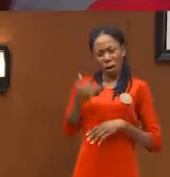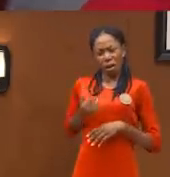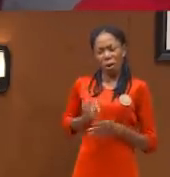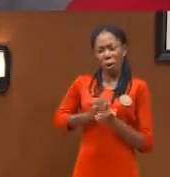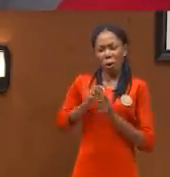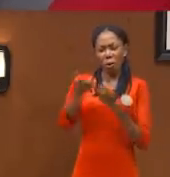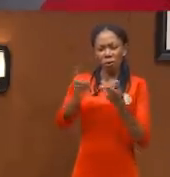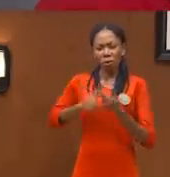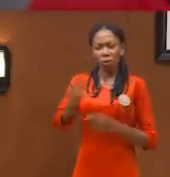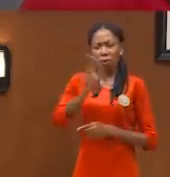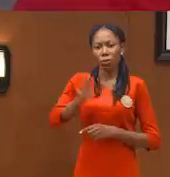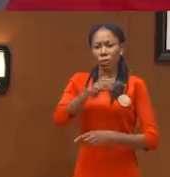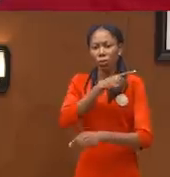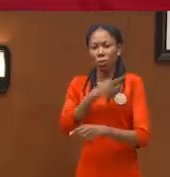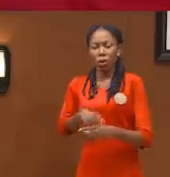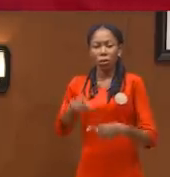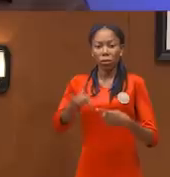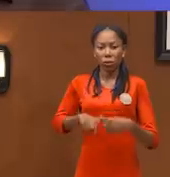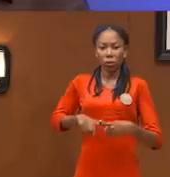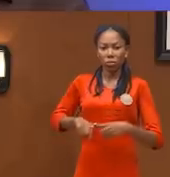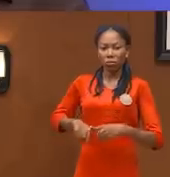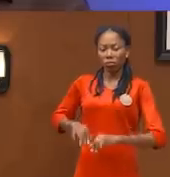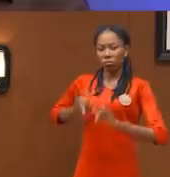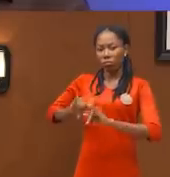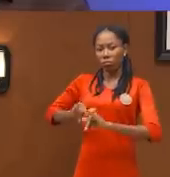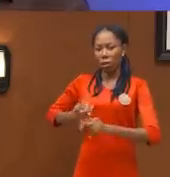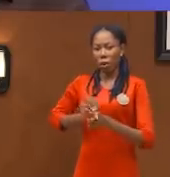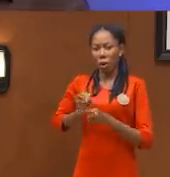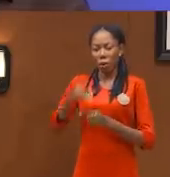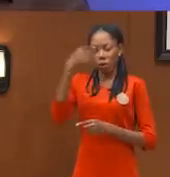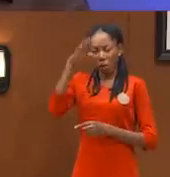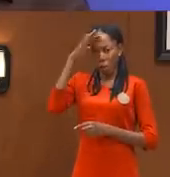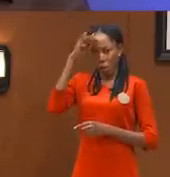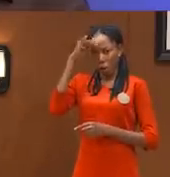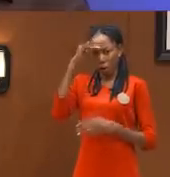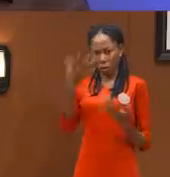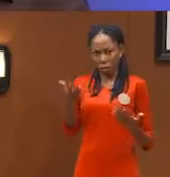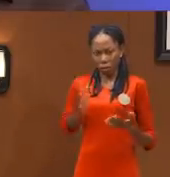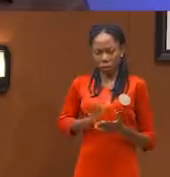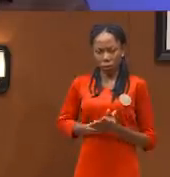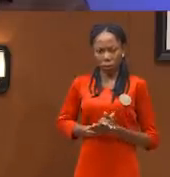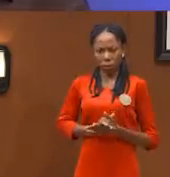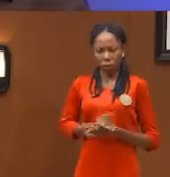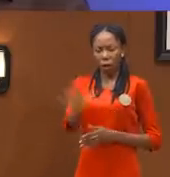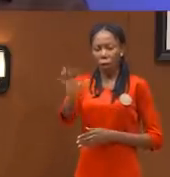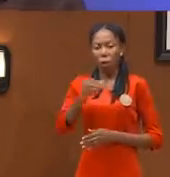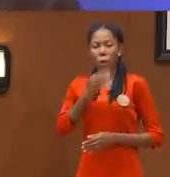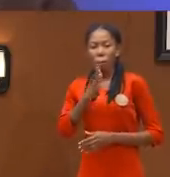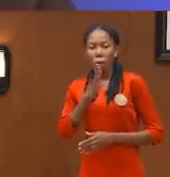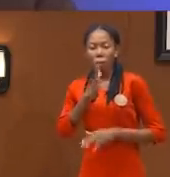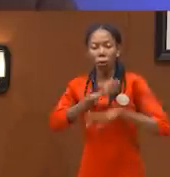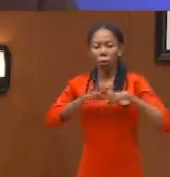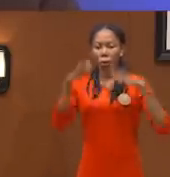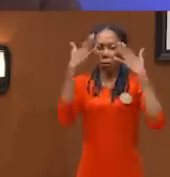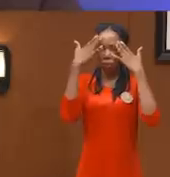trap him down. I said, for what? Okay, fine. Then when my mom didn't know up until 4 months. When my